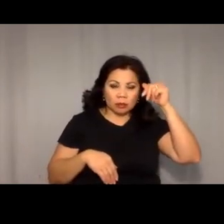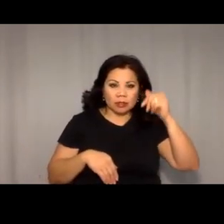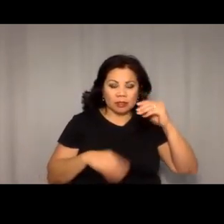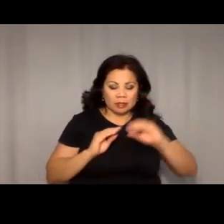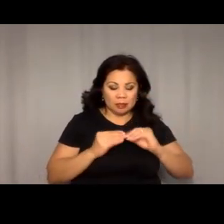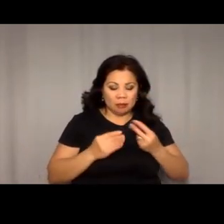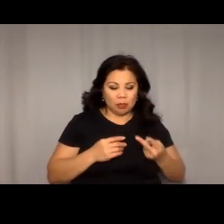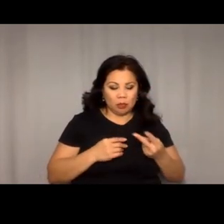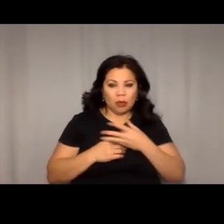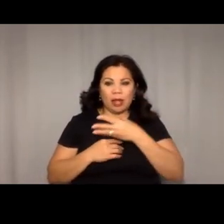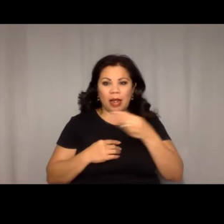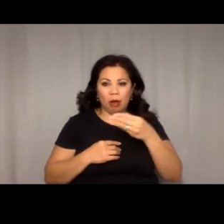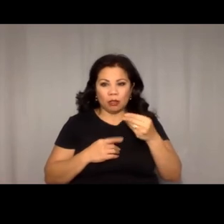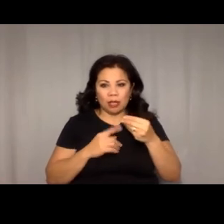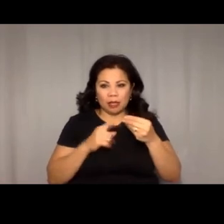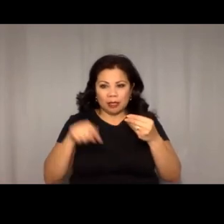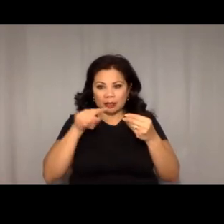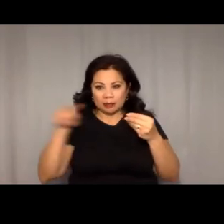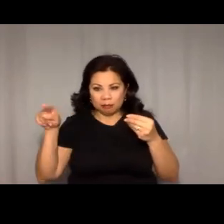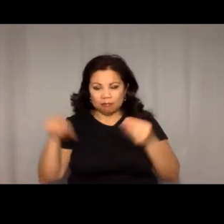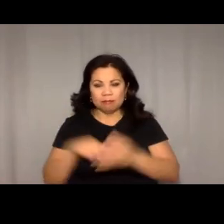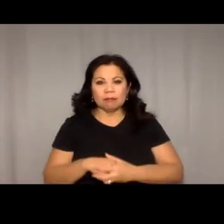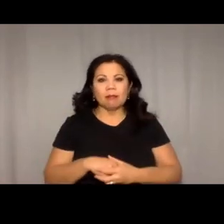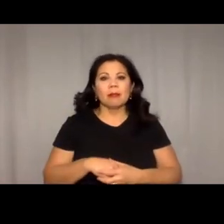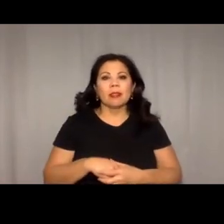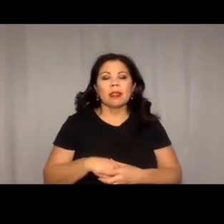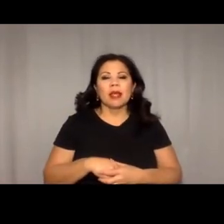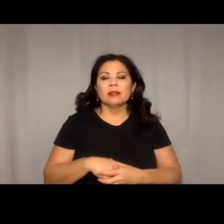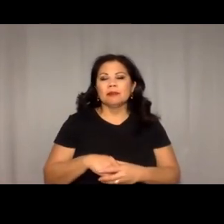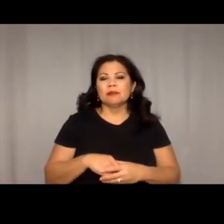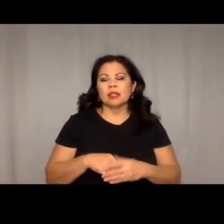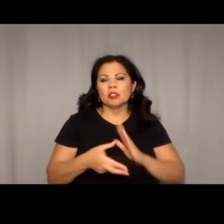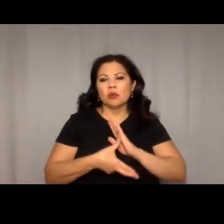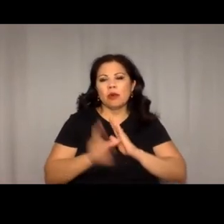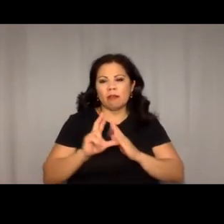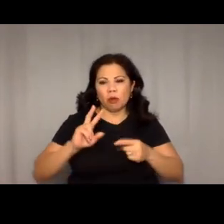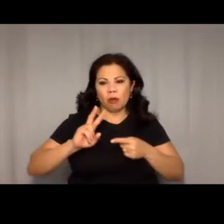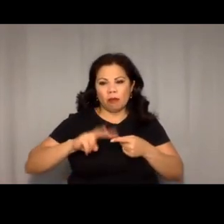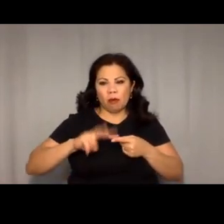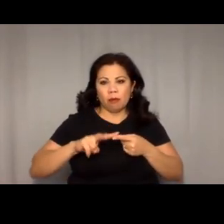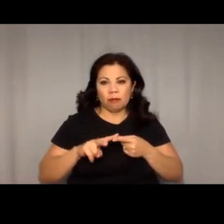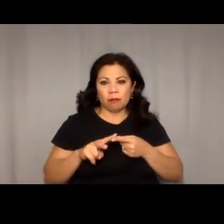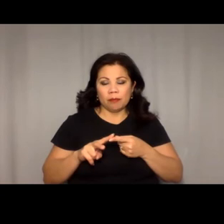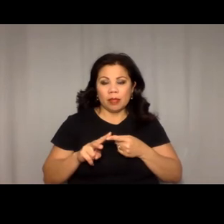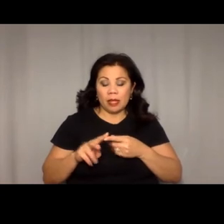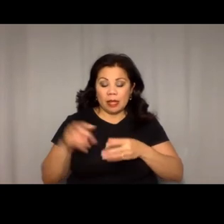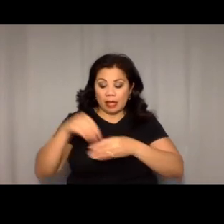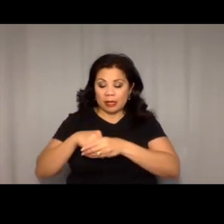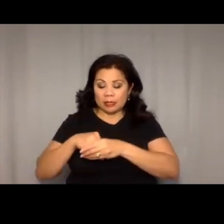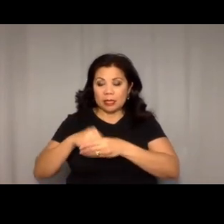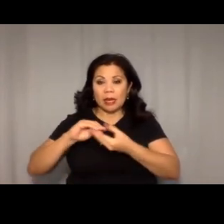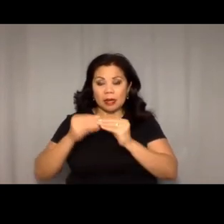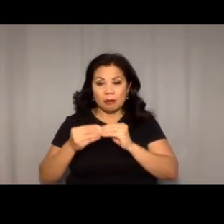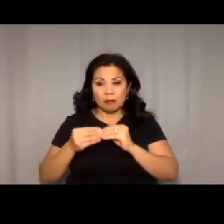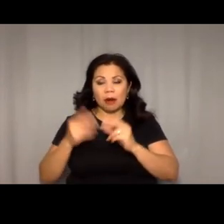you're dividing, all right, if you did not, this is just to go over some vocabulary too, right? The inside number is called the dividend,